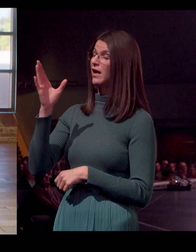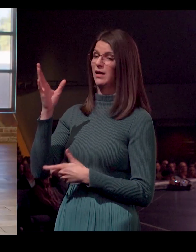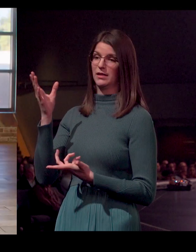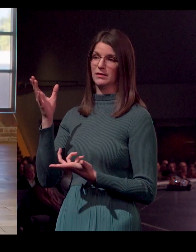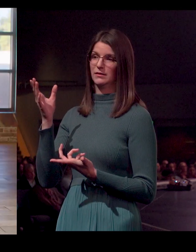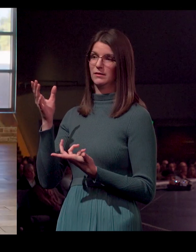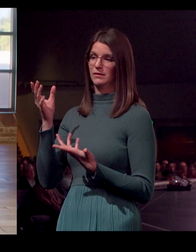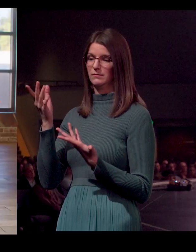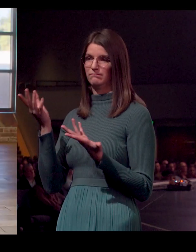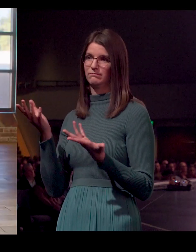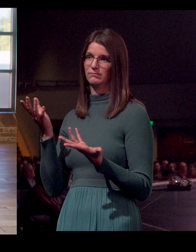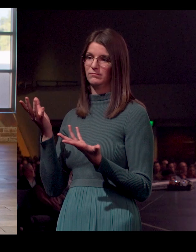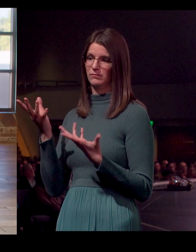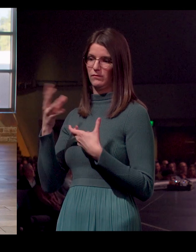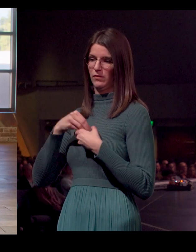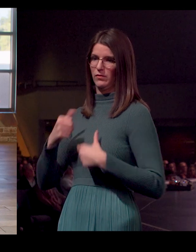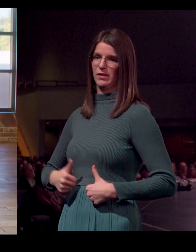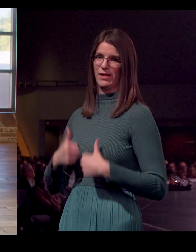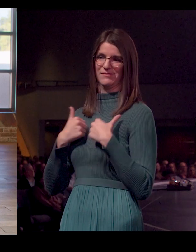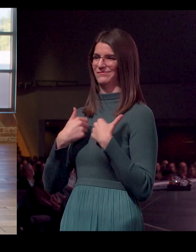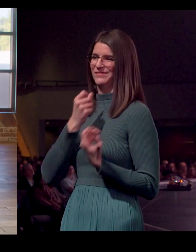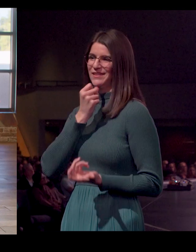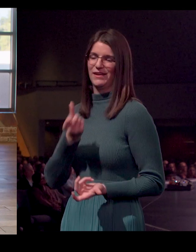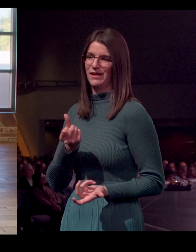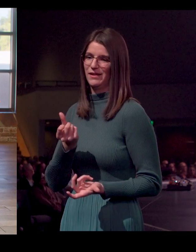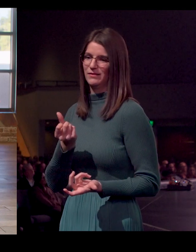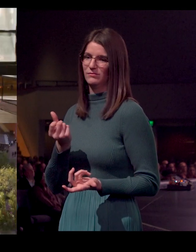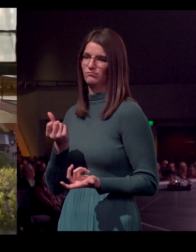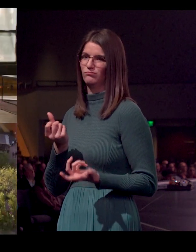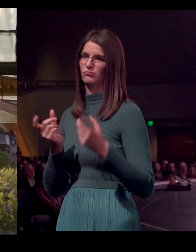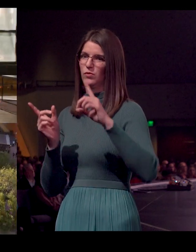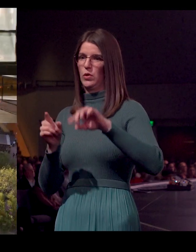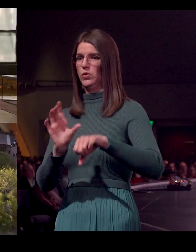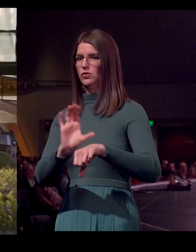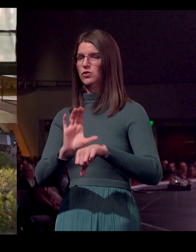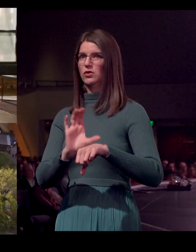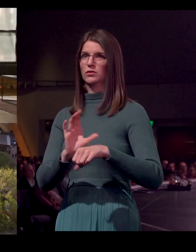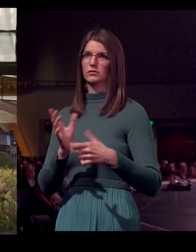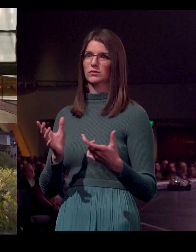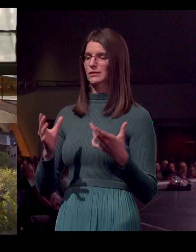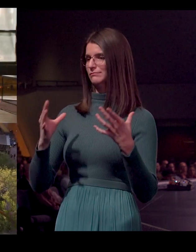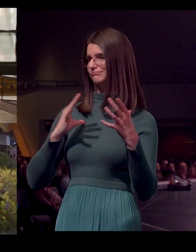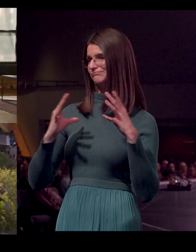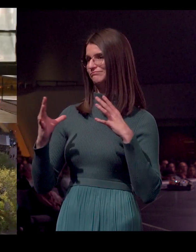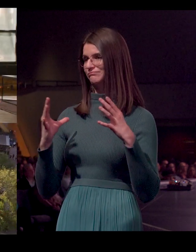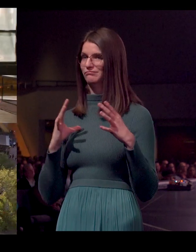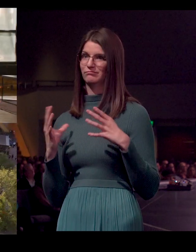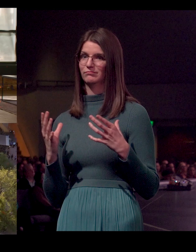church on the holidays, typically Christmas and Easter. Definitely was not